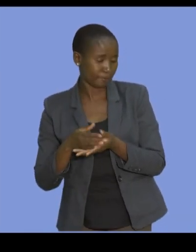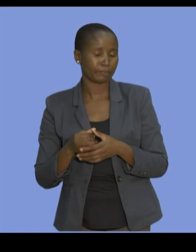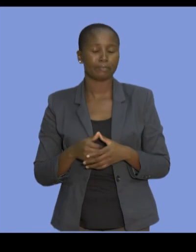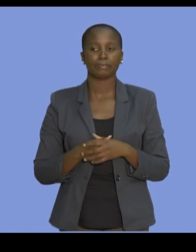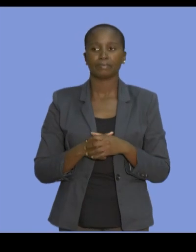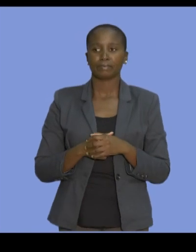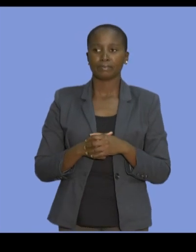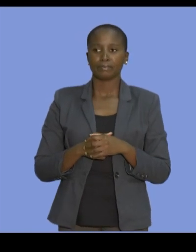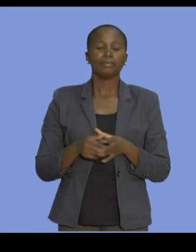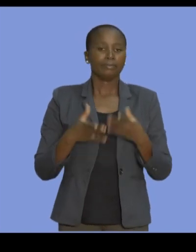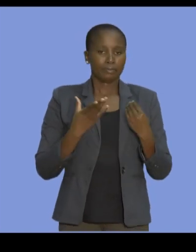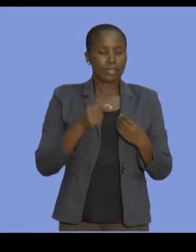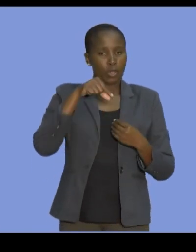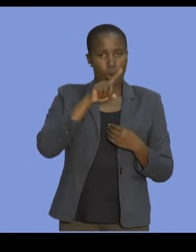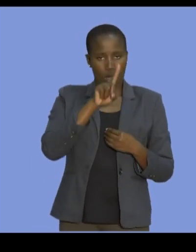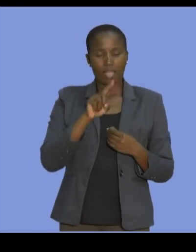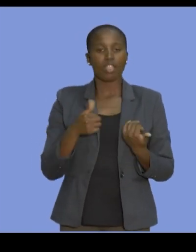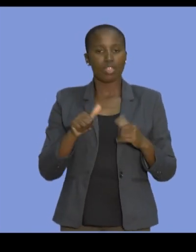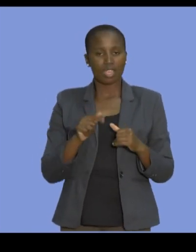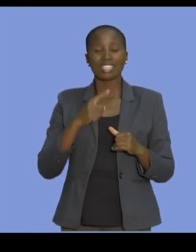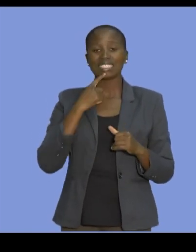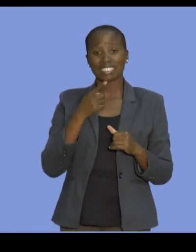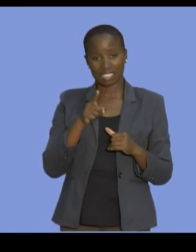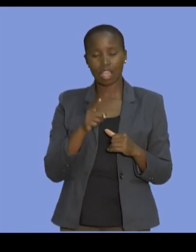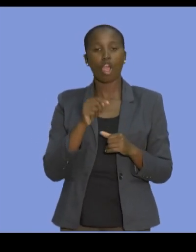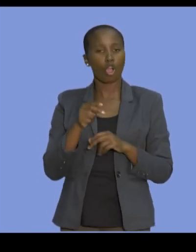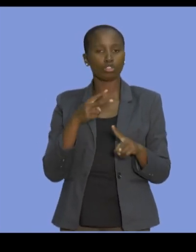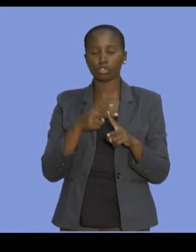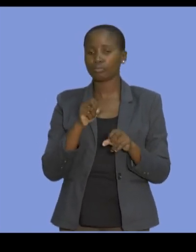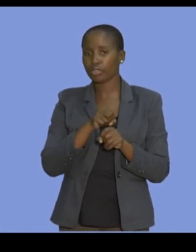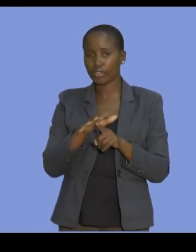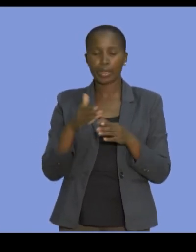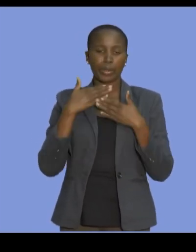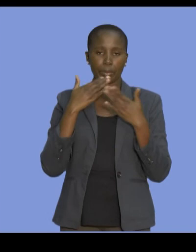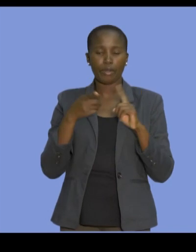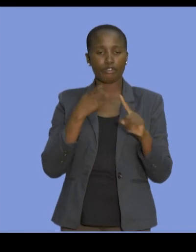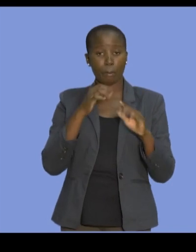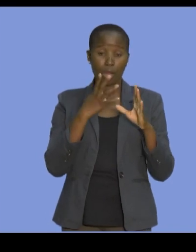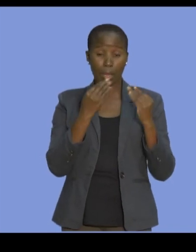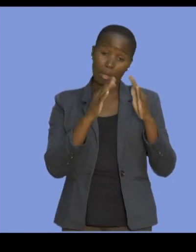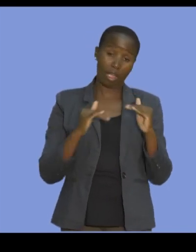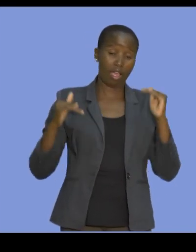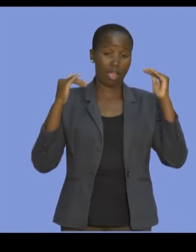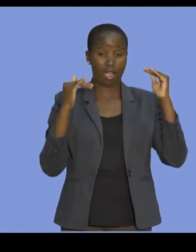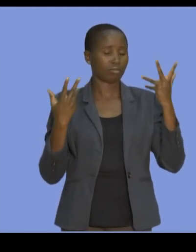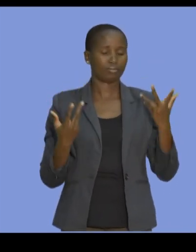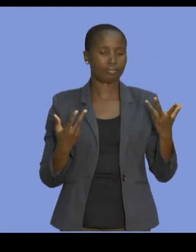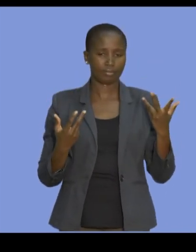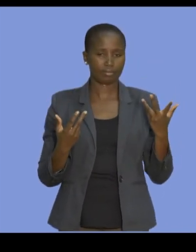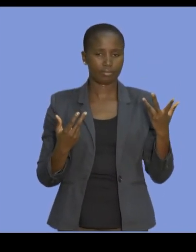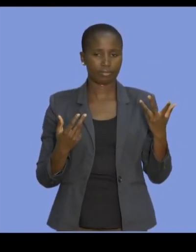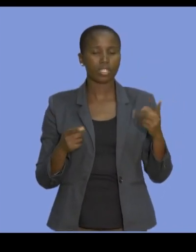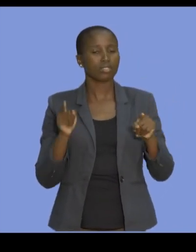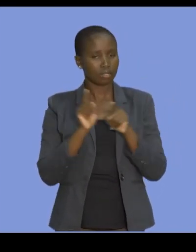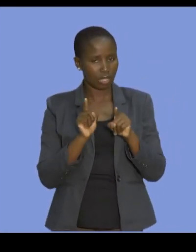The semi-interquartile range is also not affected by extreme value or the score. It is good measure